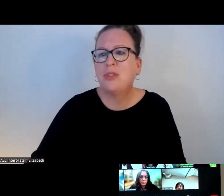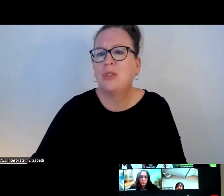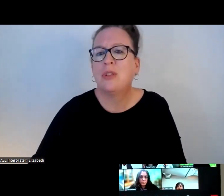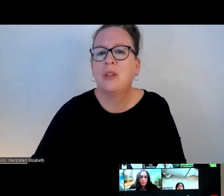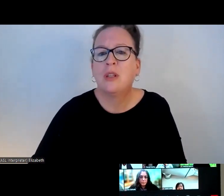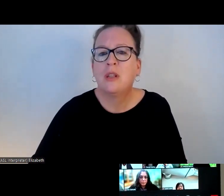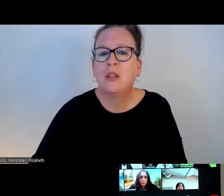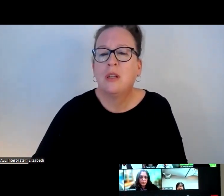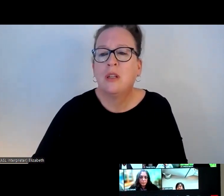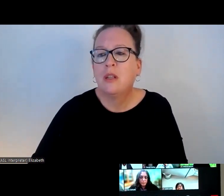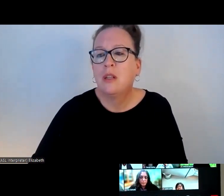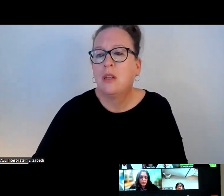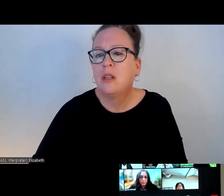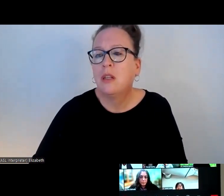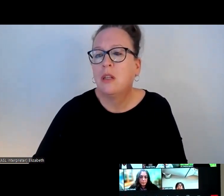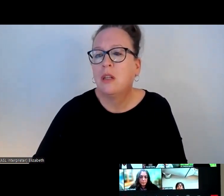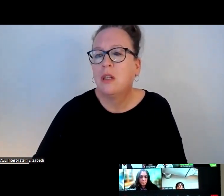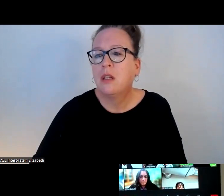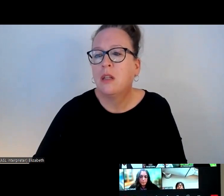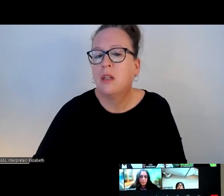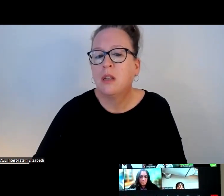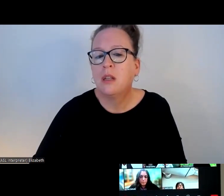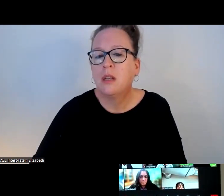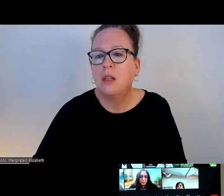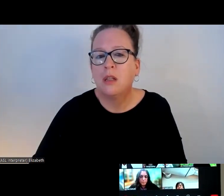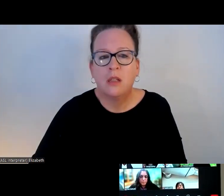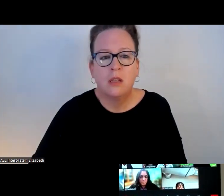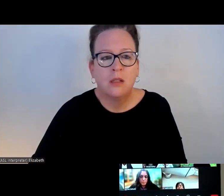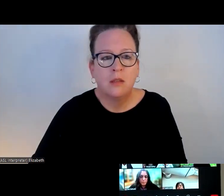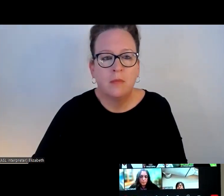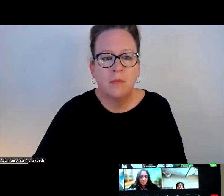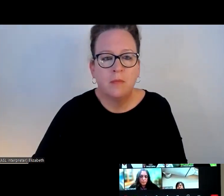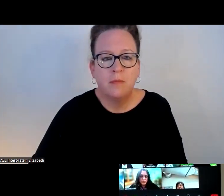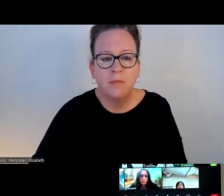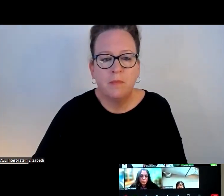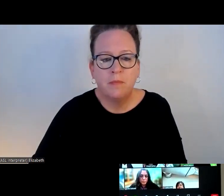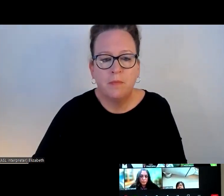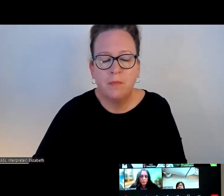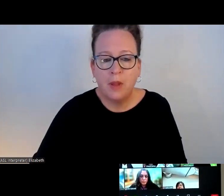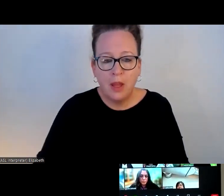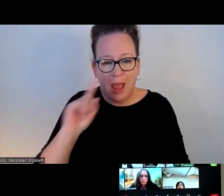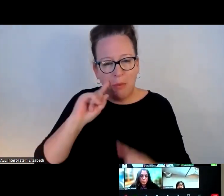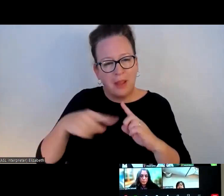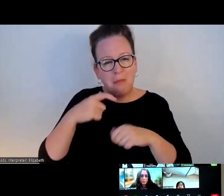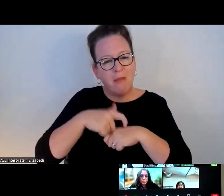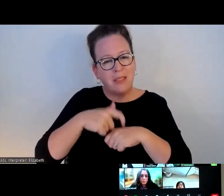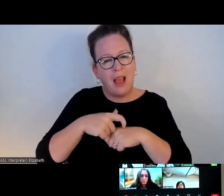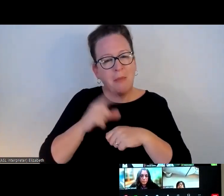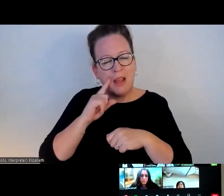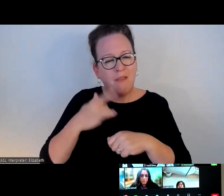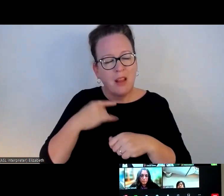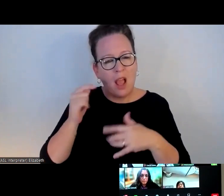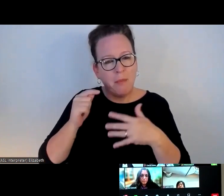that it's hard, just because of the amount of time that we have, it's hard to accomplish. So I'm curious about